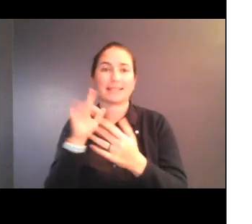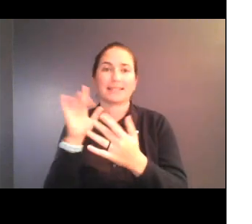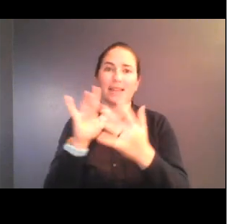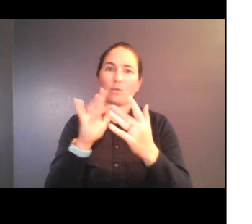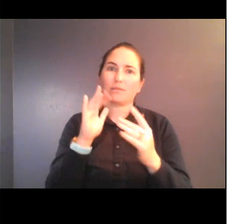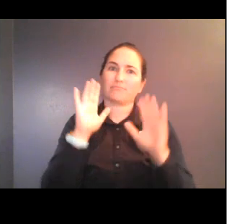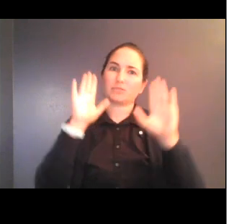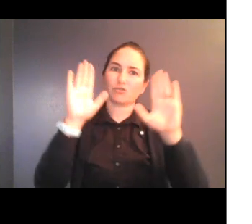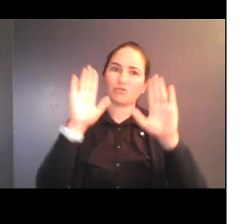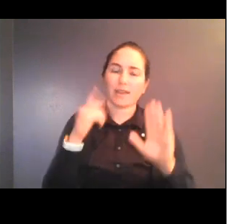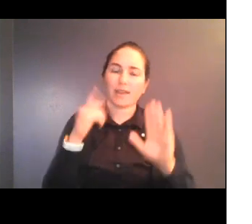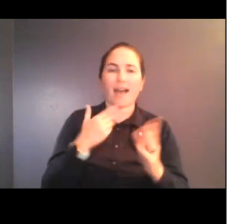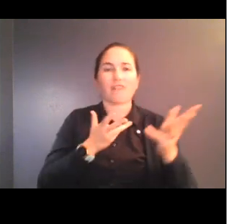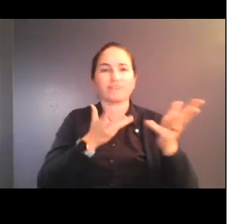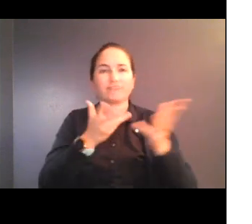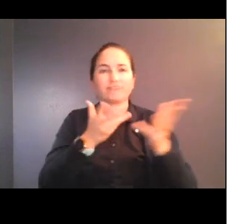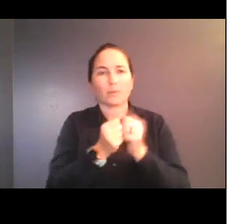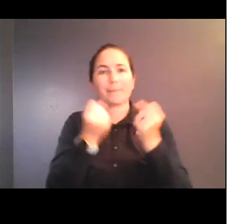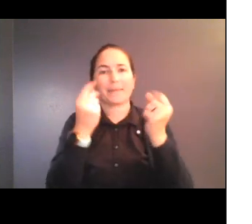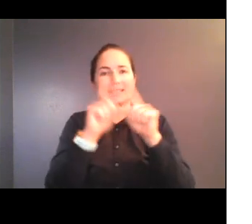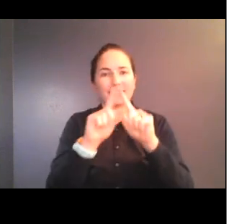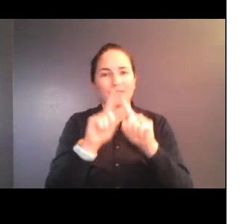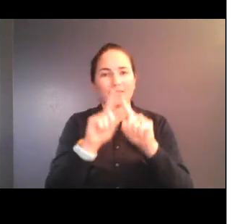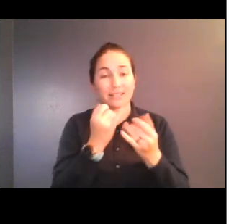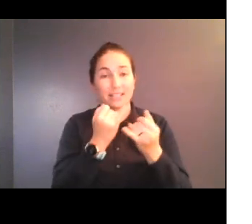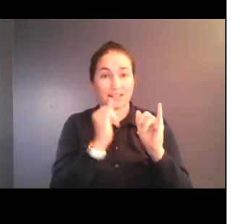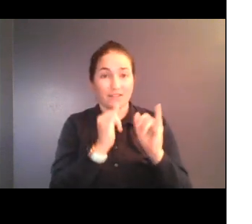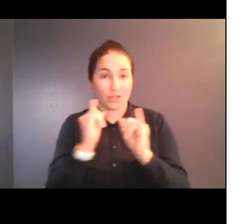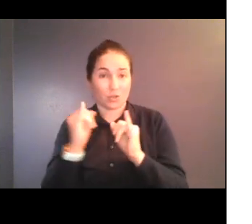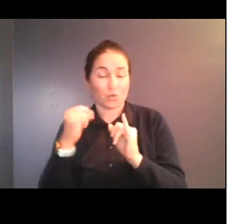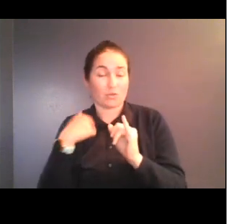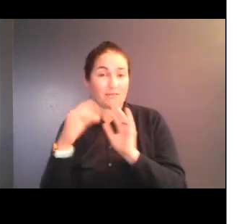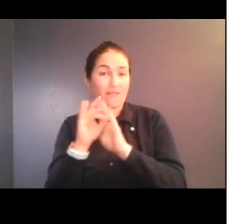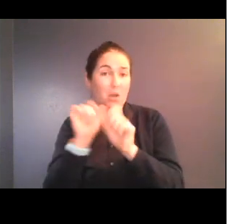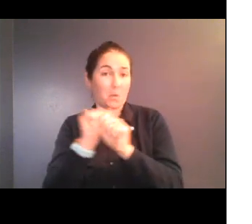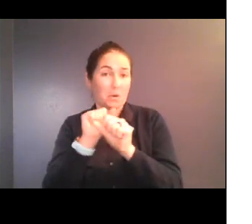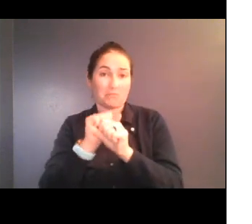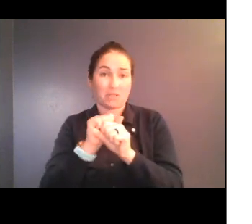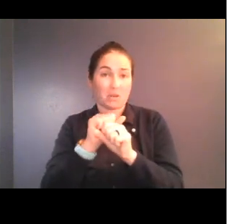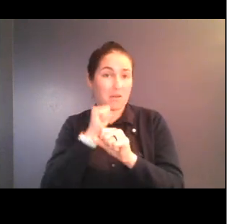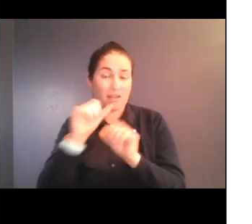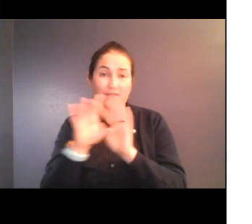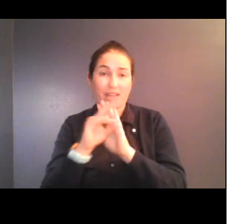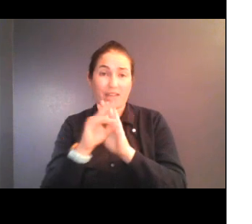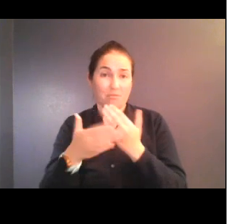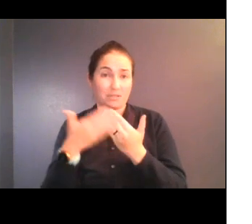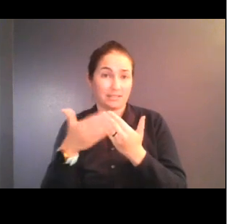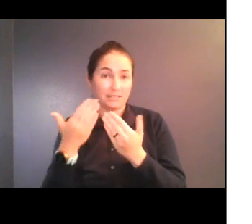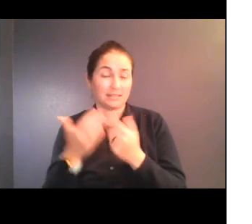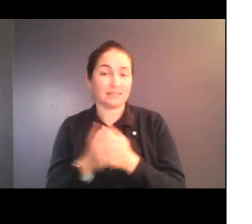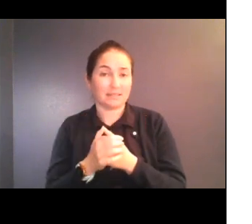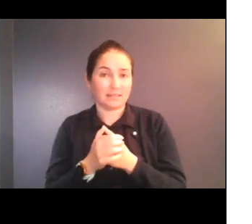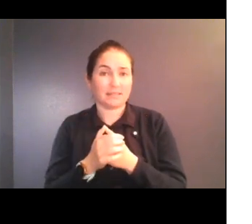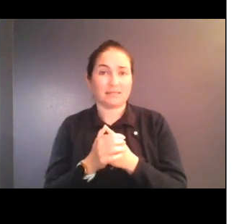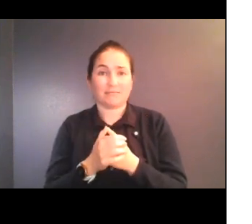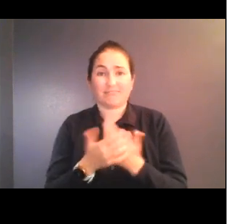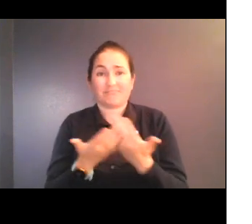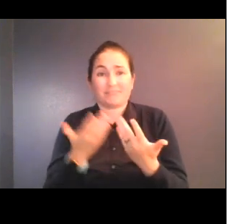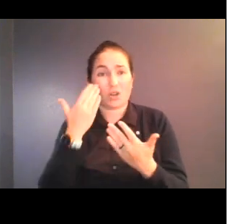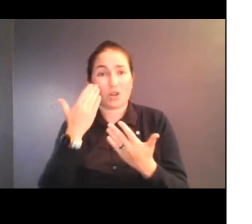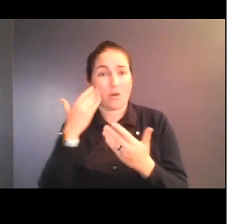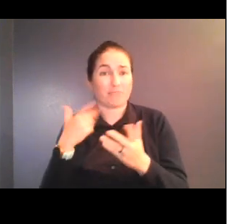I've communicated with individuals and discovered work that I would not have easily discovered. Just like I've been able to